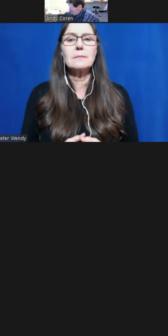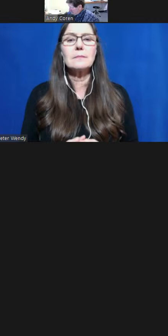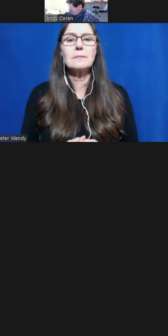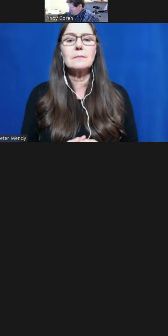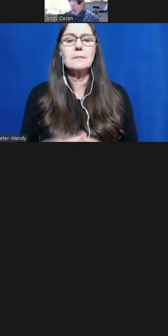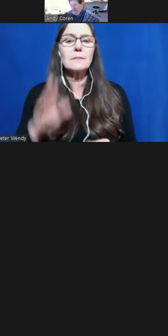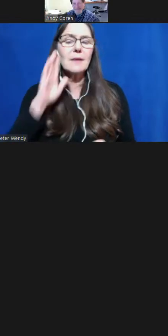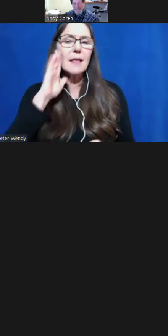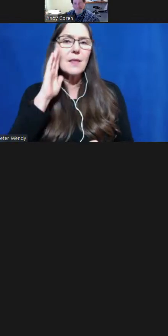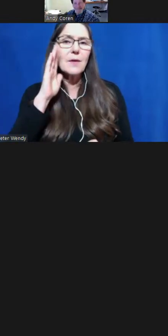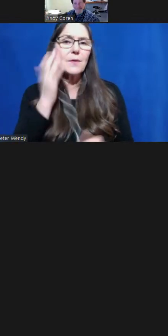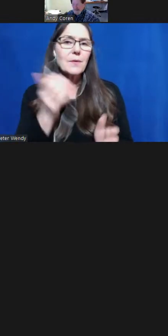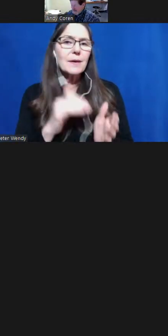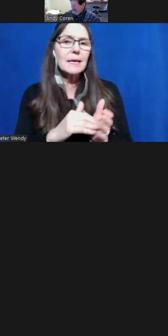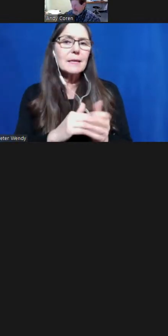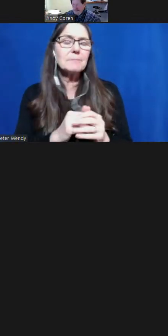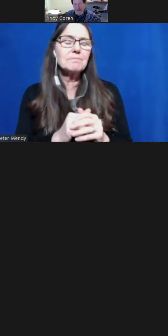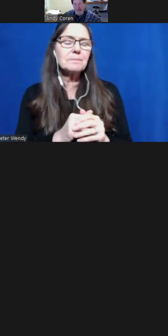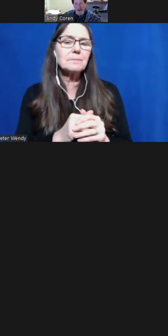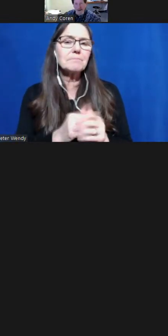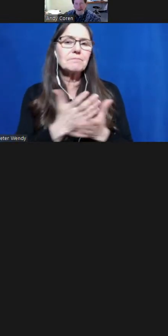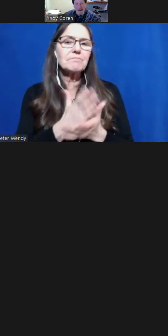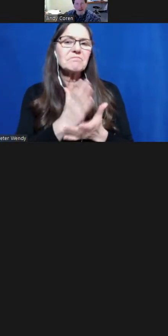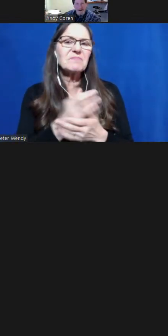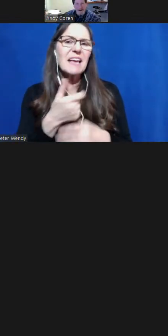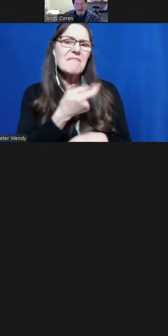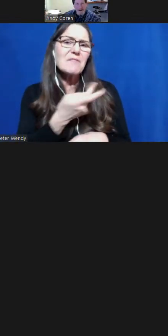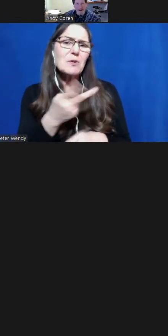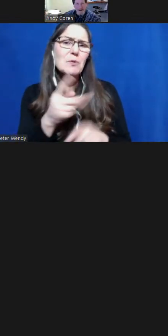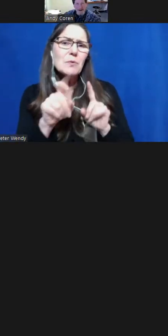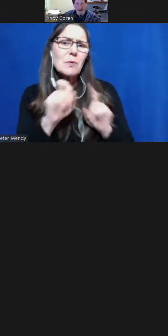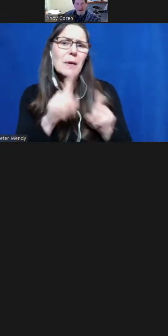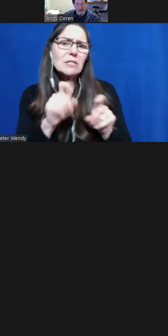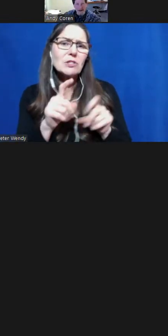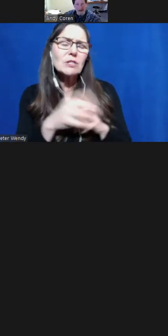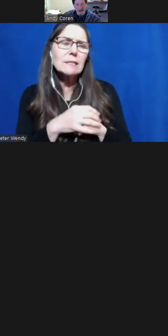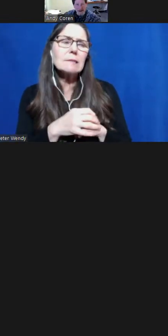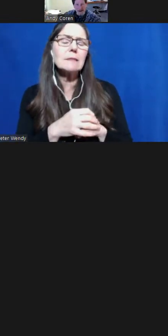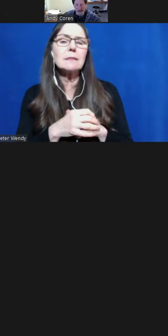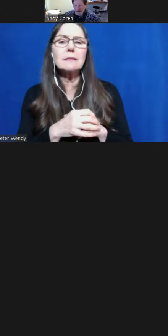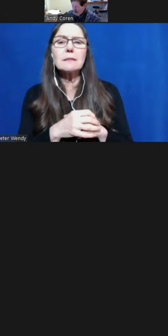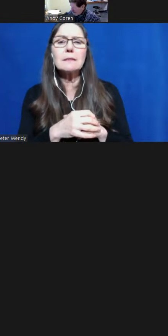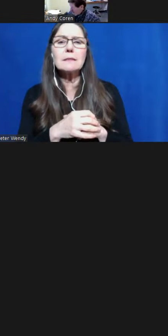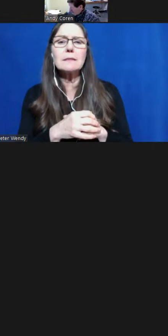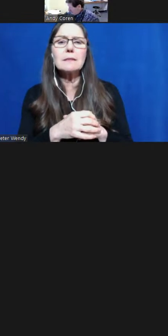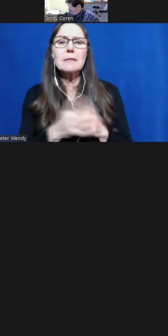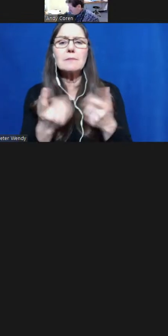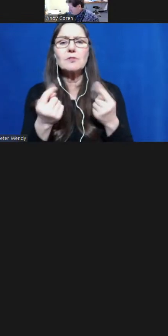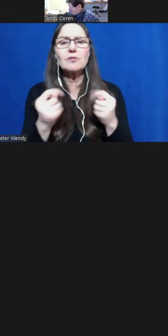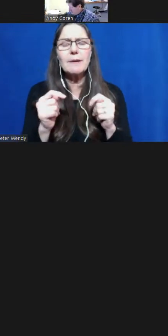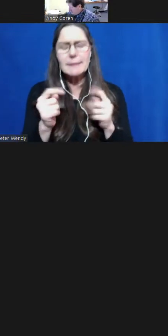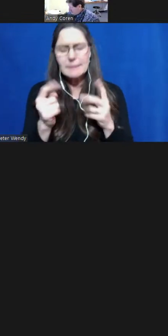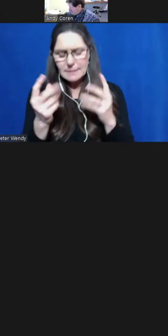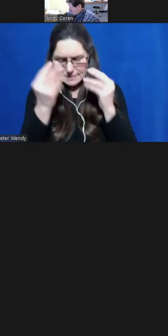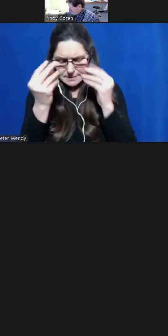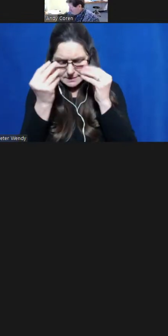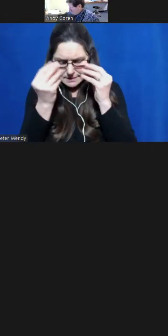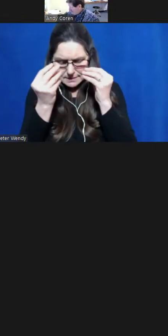Hello again. All right, I have a couple questions. Trying to put them together